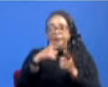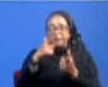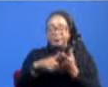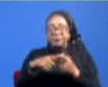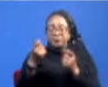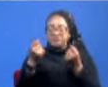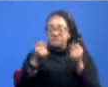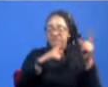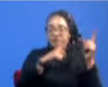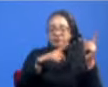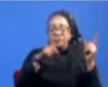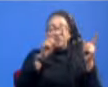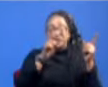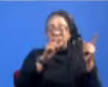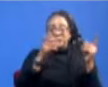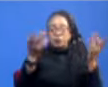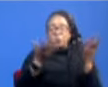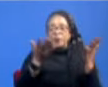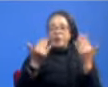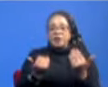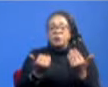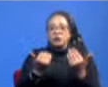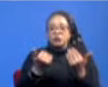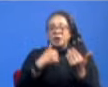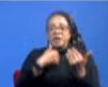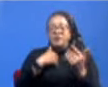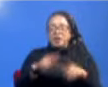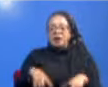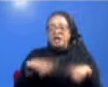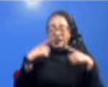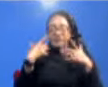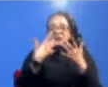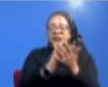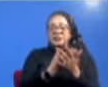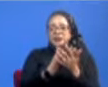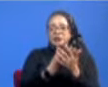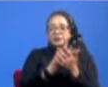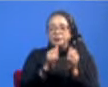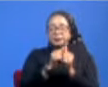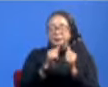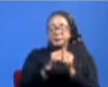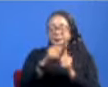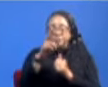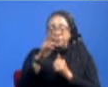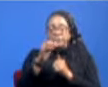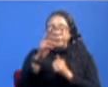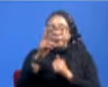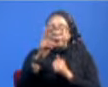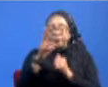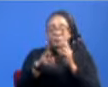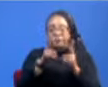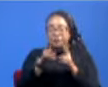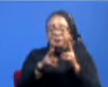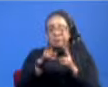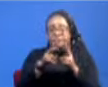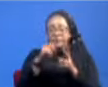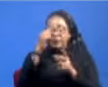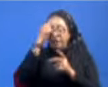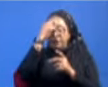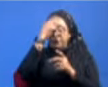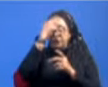Turkey, where he is serving a life sentence. In October 2022, a Pakistani investigative